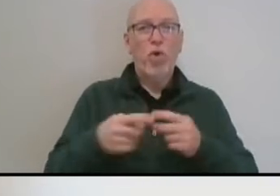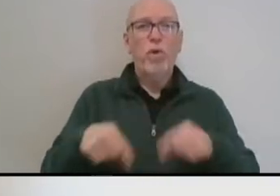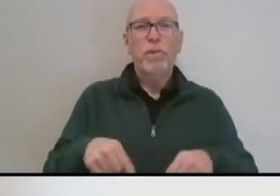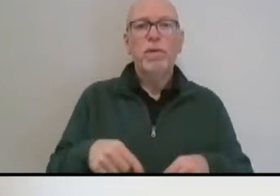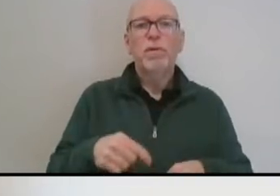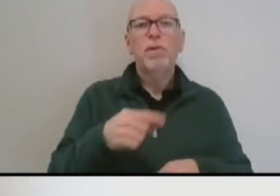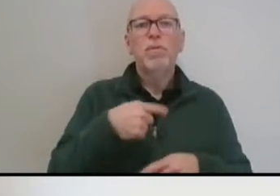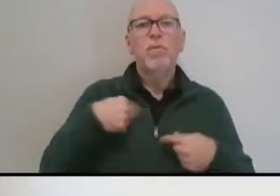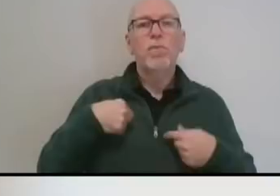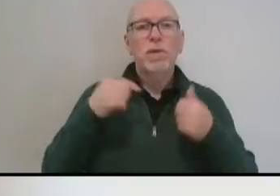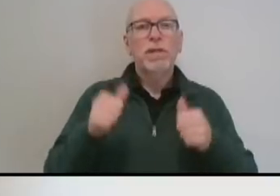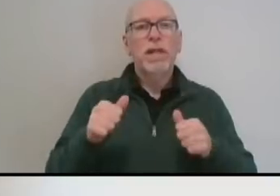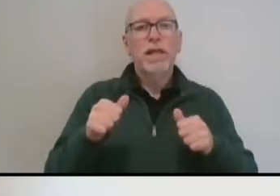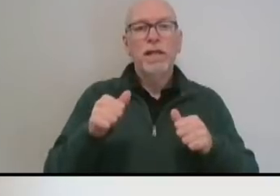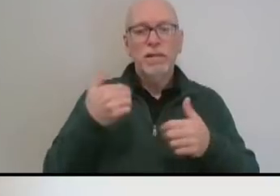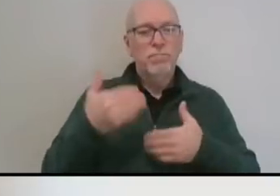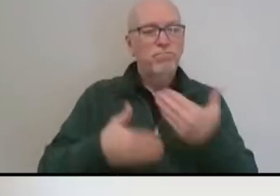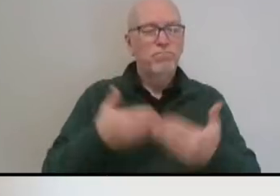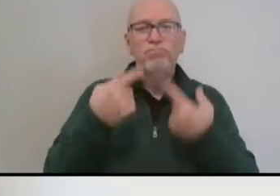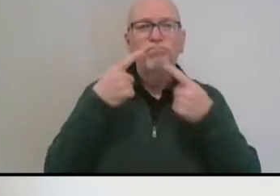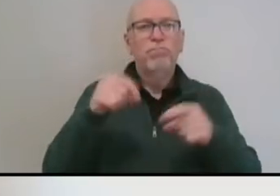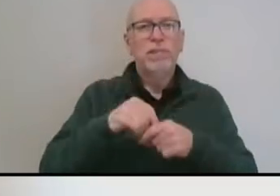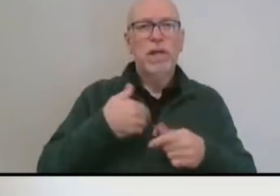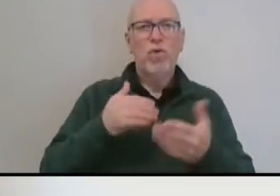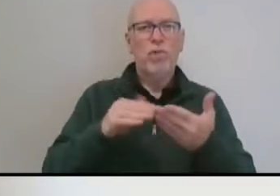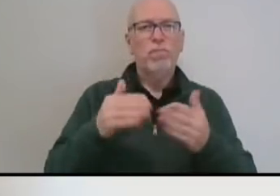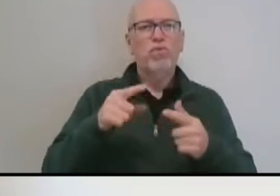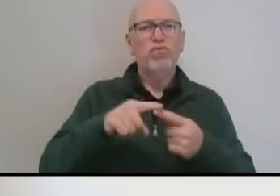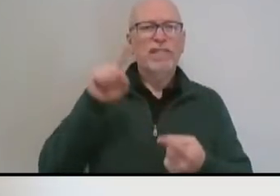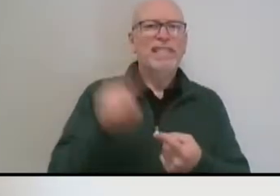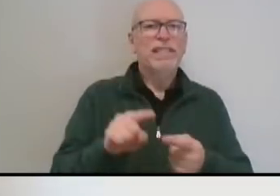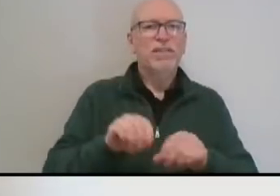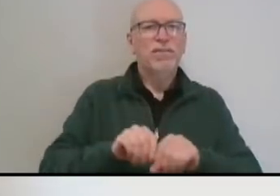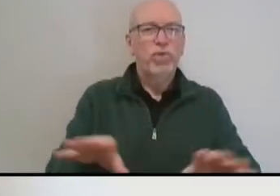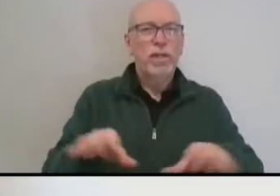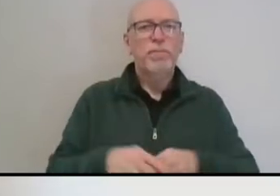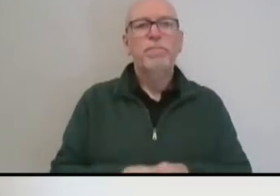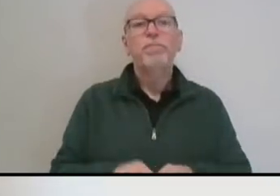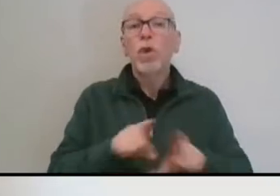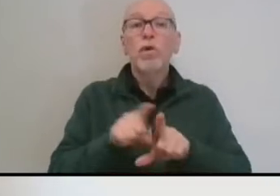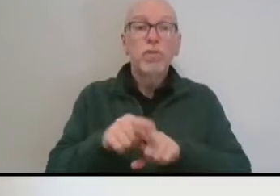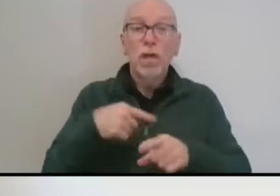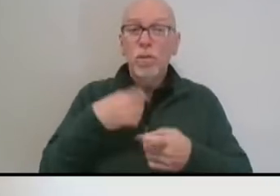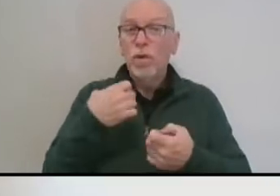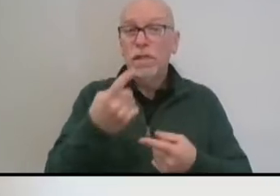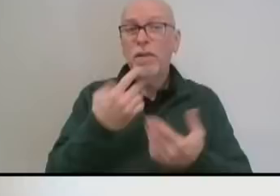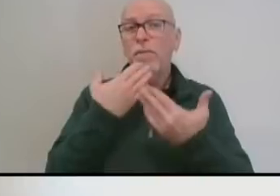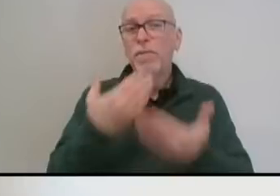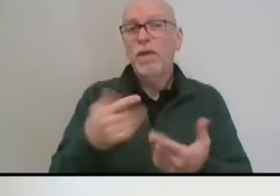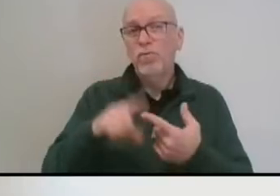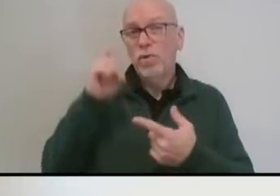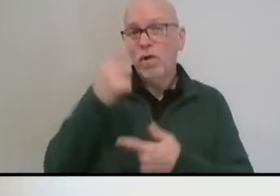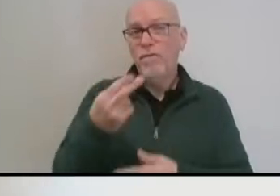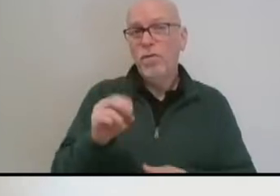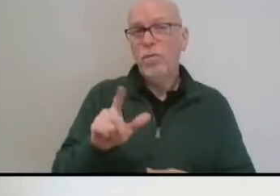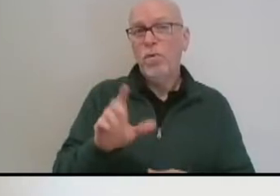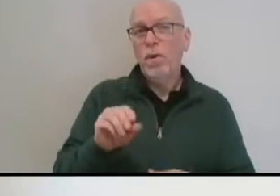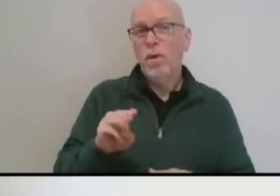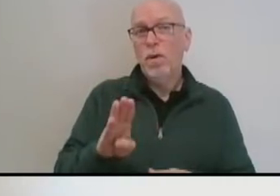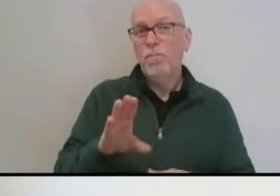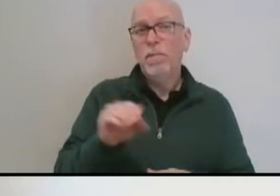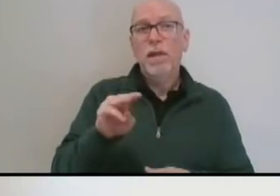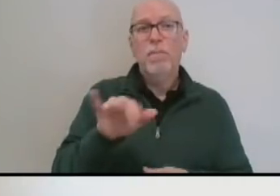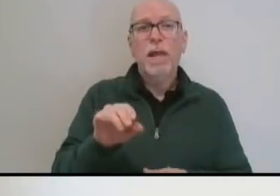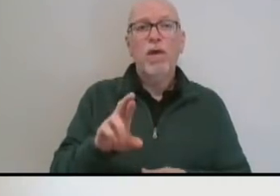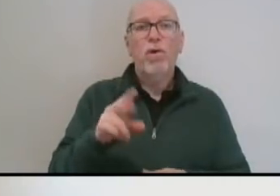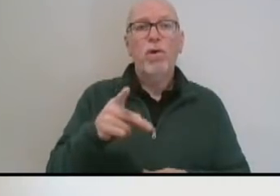that we've done very well in our community to prevent spread. I also want to say thank you to Governor Holcomb and Mayor